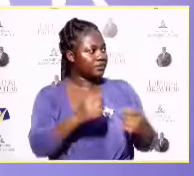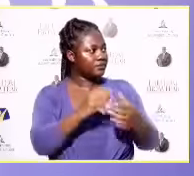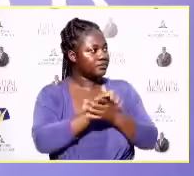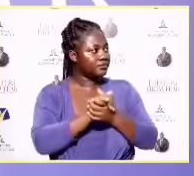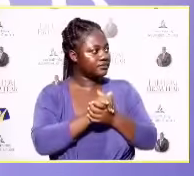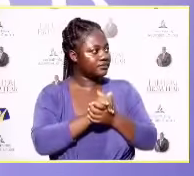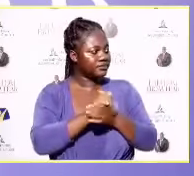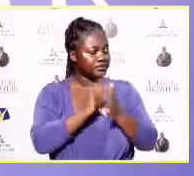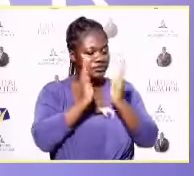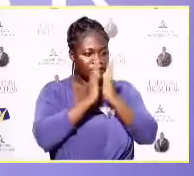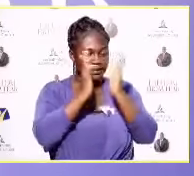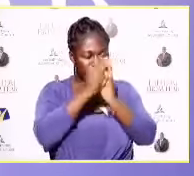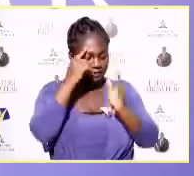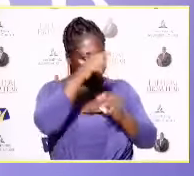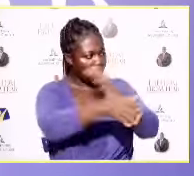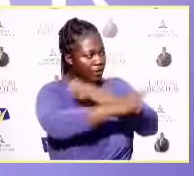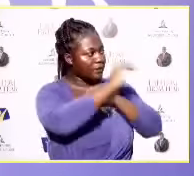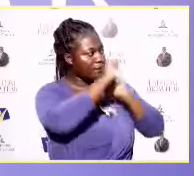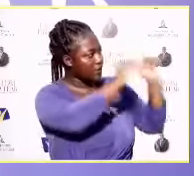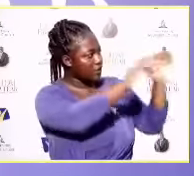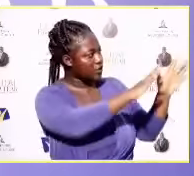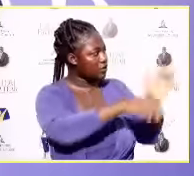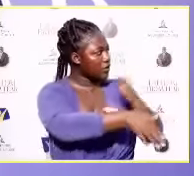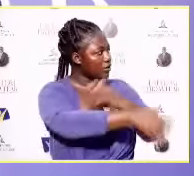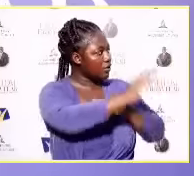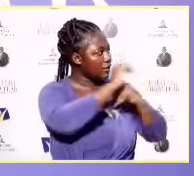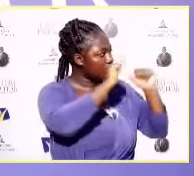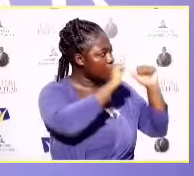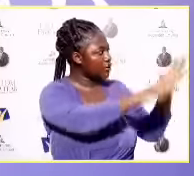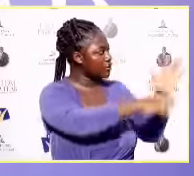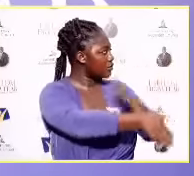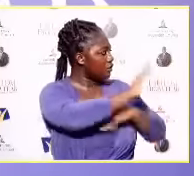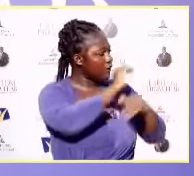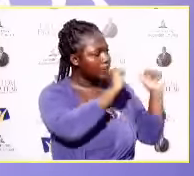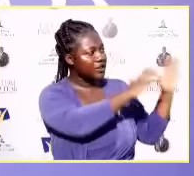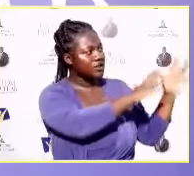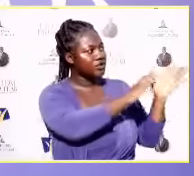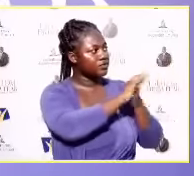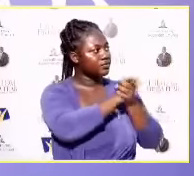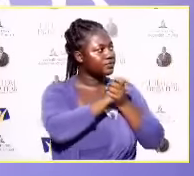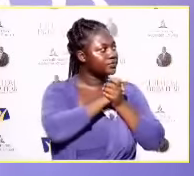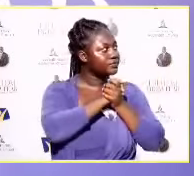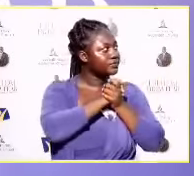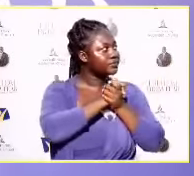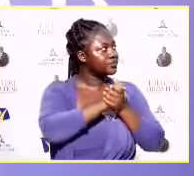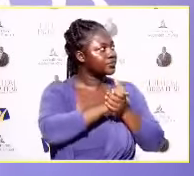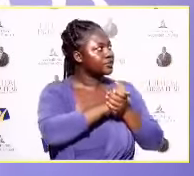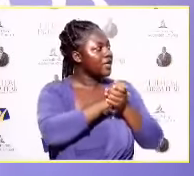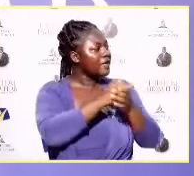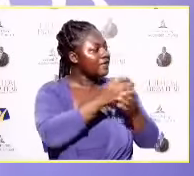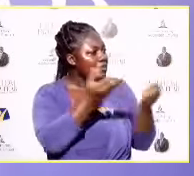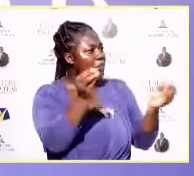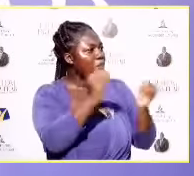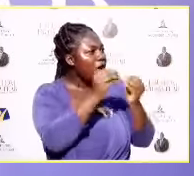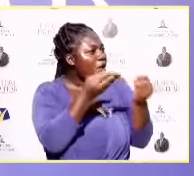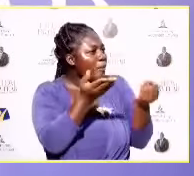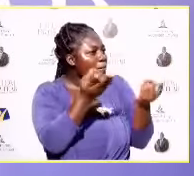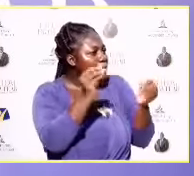come closer. Come, God bless you. Good. God bless you. A few more need to come. Come quickly. I